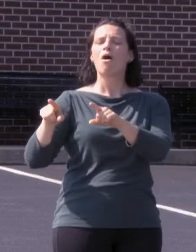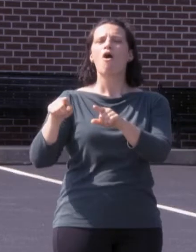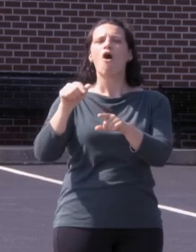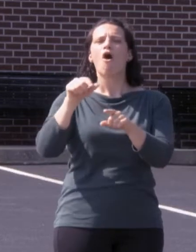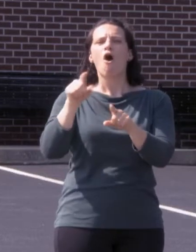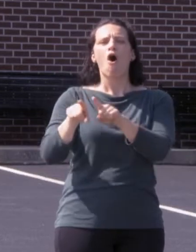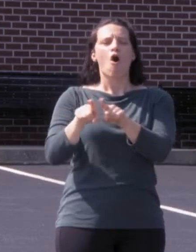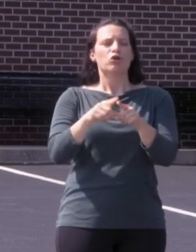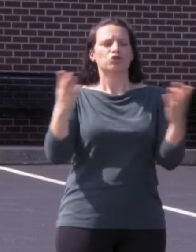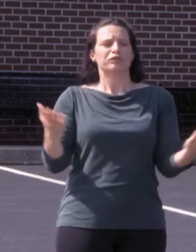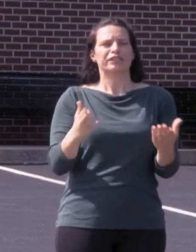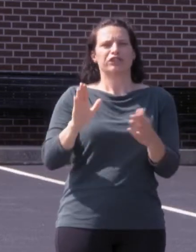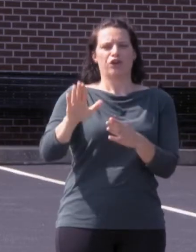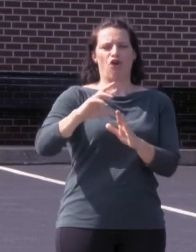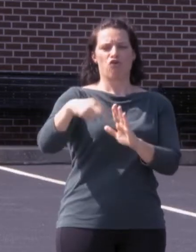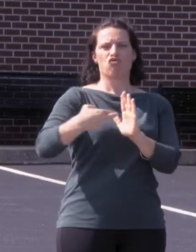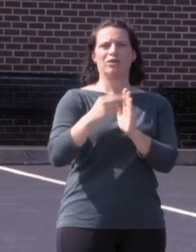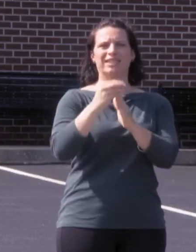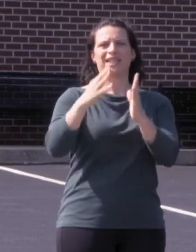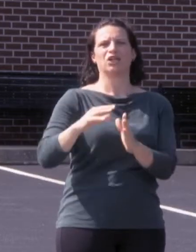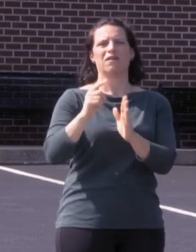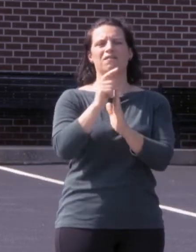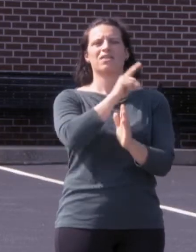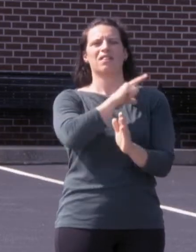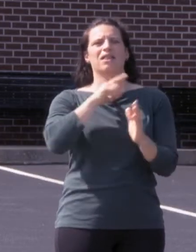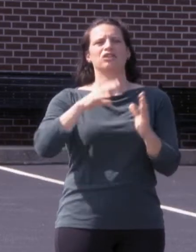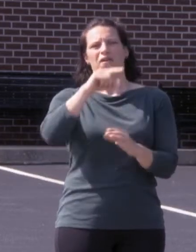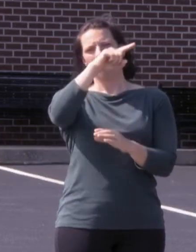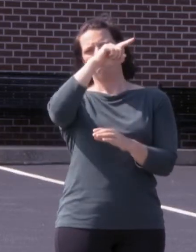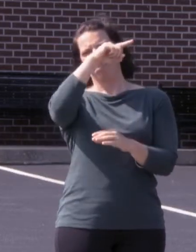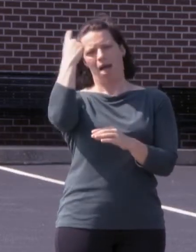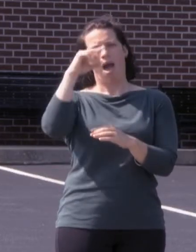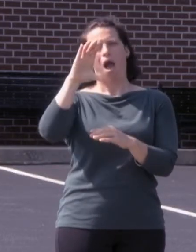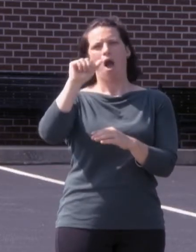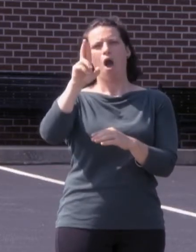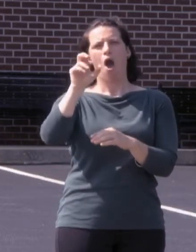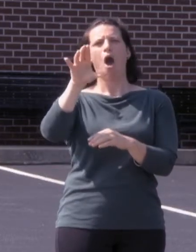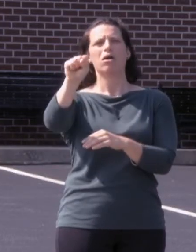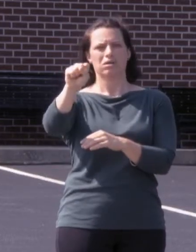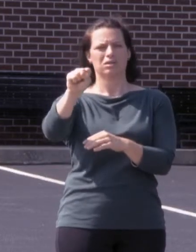in her capacity as the leader of the Legislative Black Caucus, who are